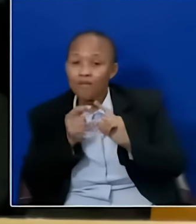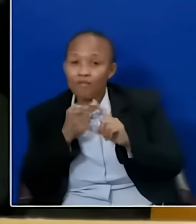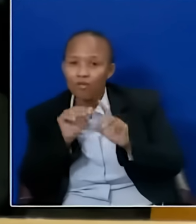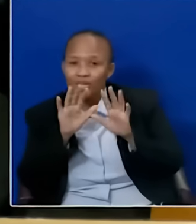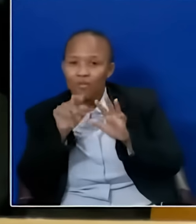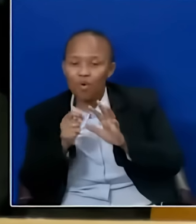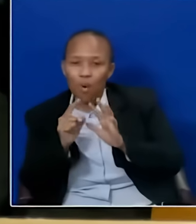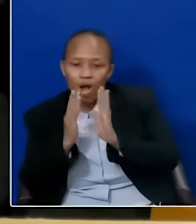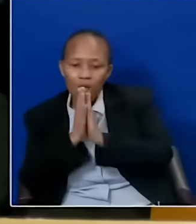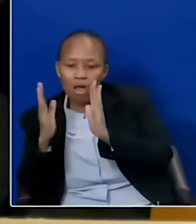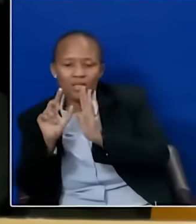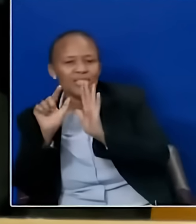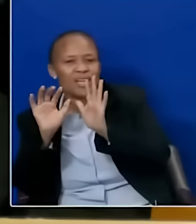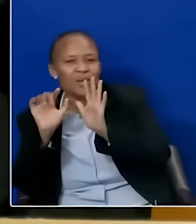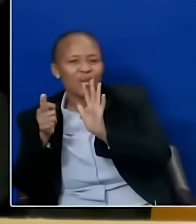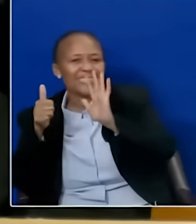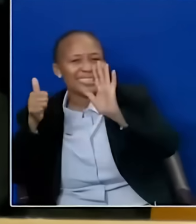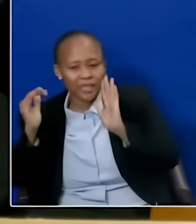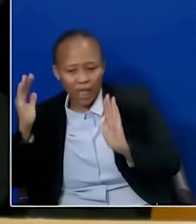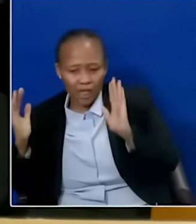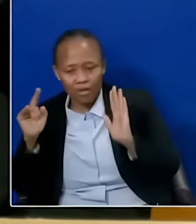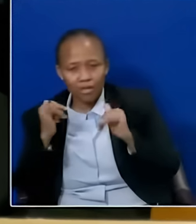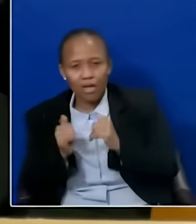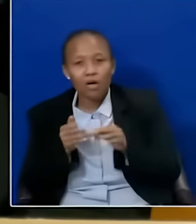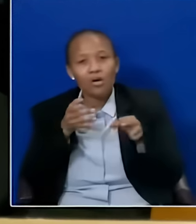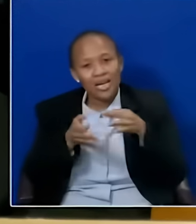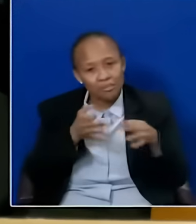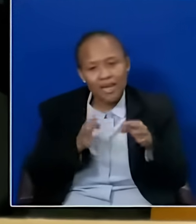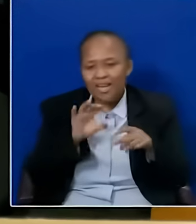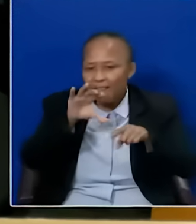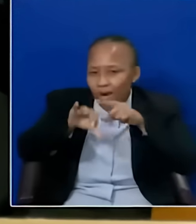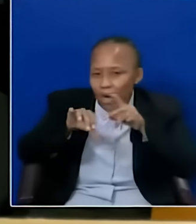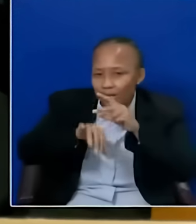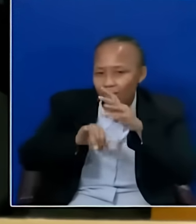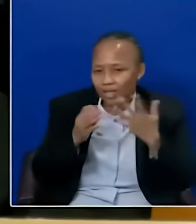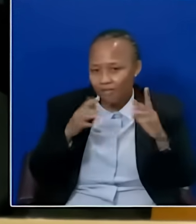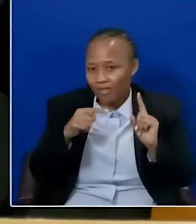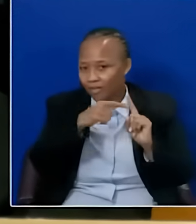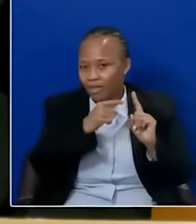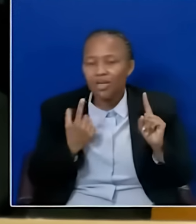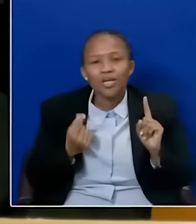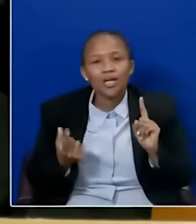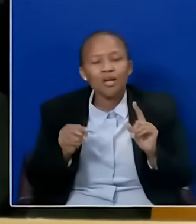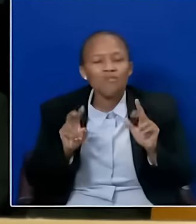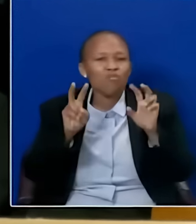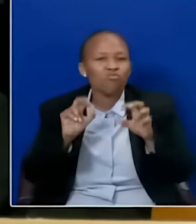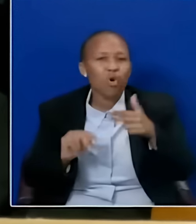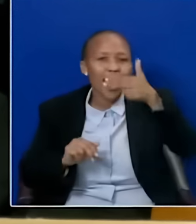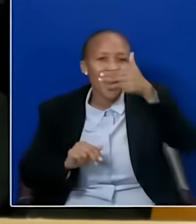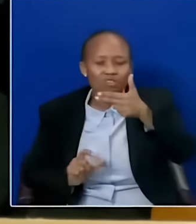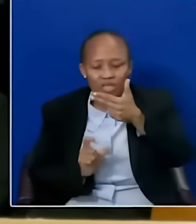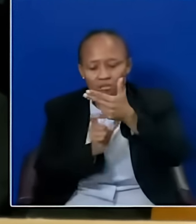then tells us what findings he made in respect of those cartridge cases that he examined. Yes, Commissioner. What I'm